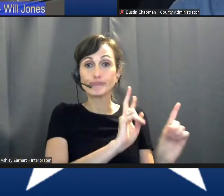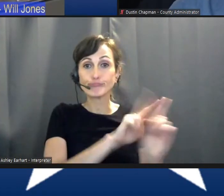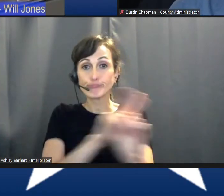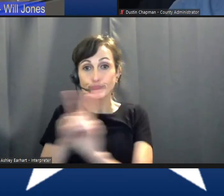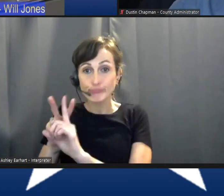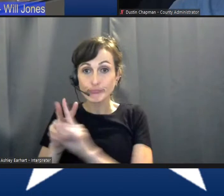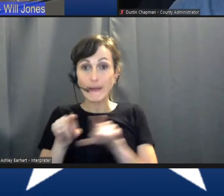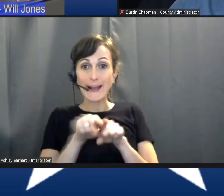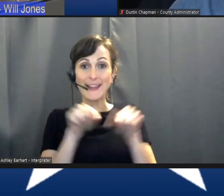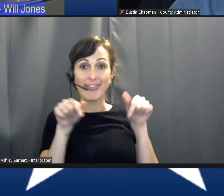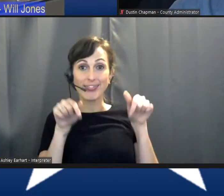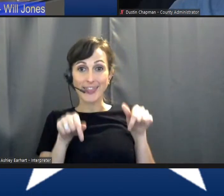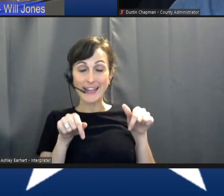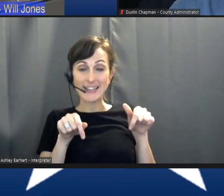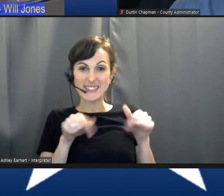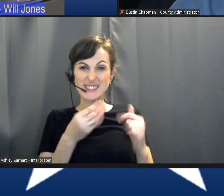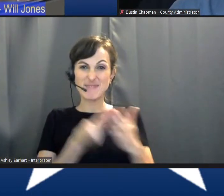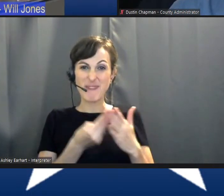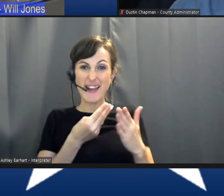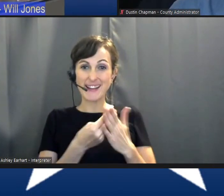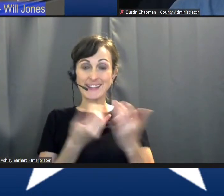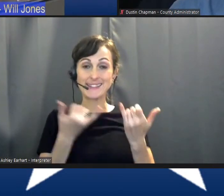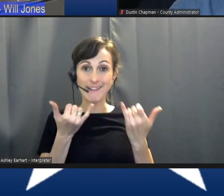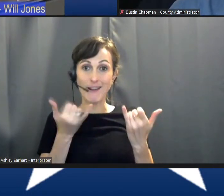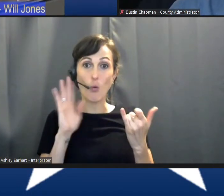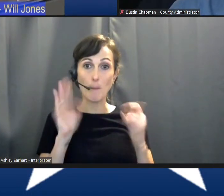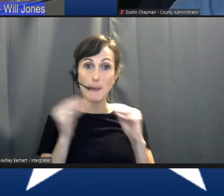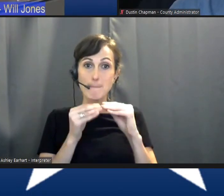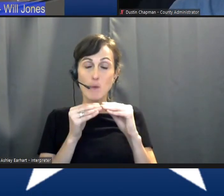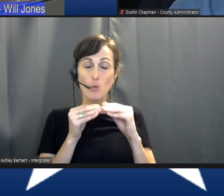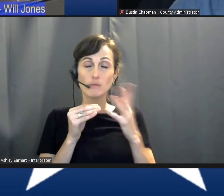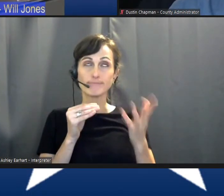this ARP money is, and it'll be more,